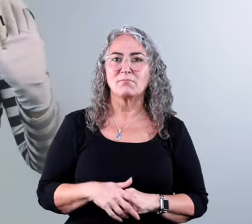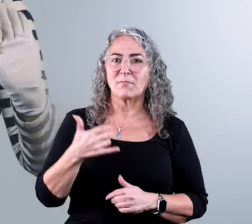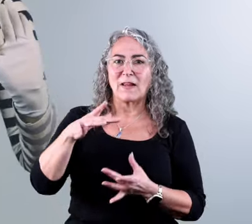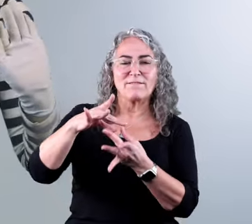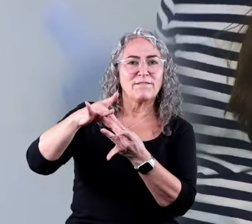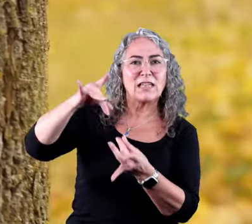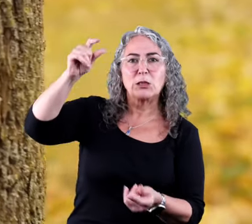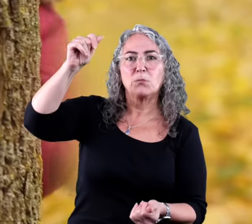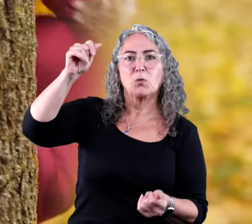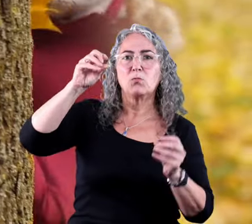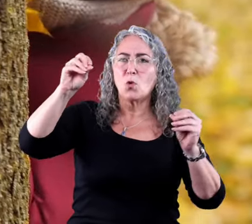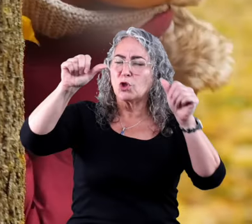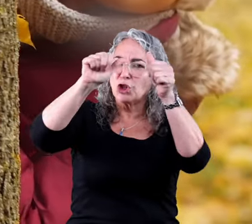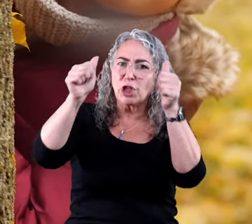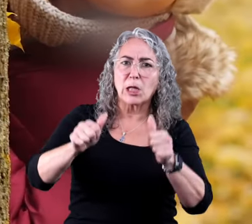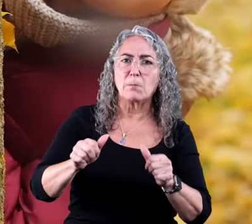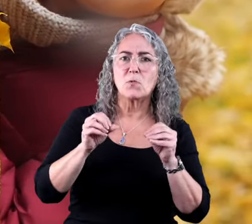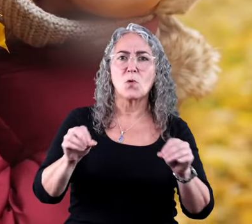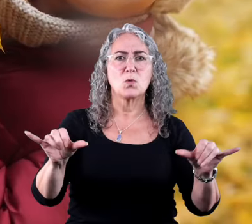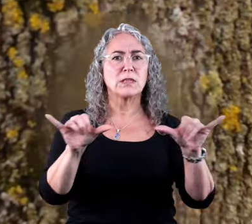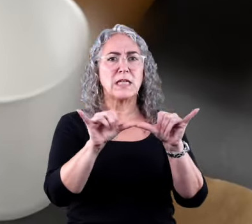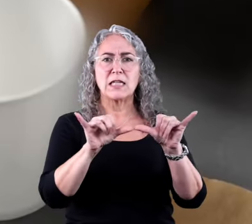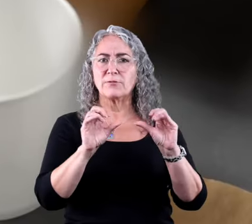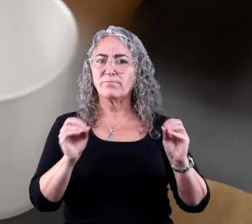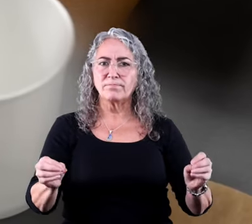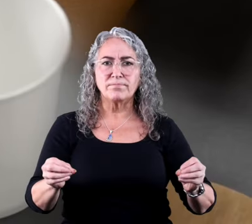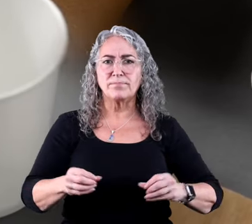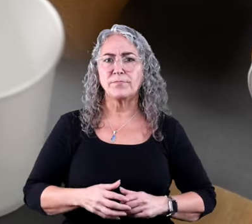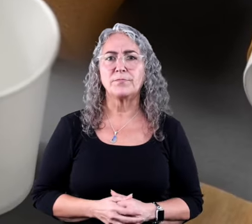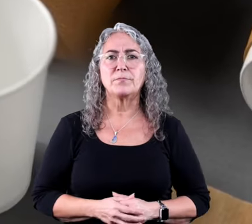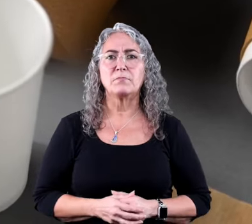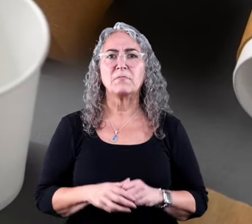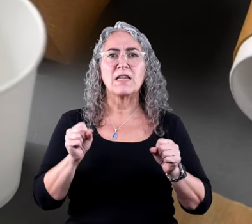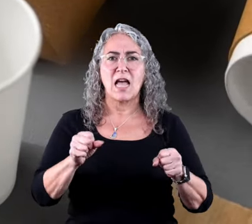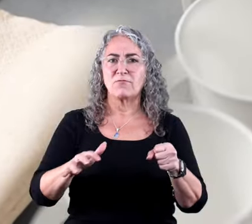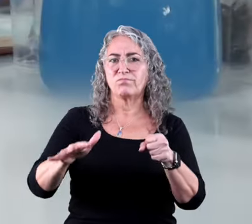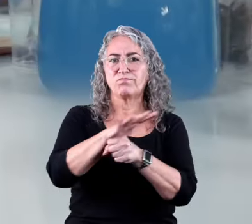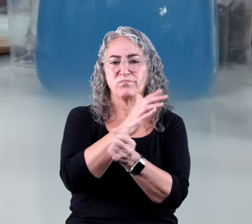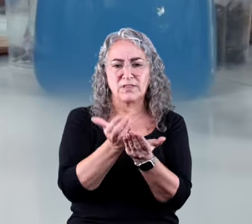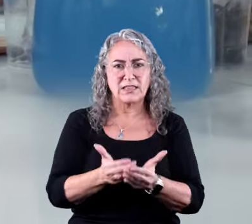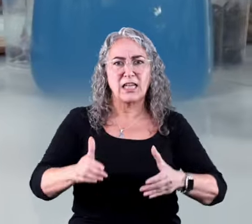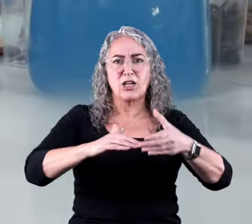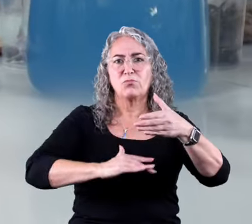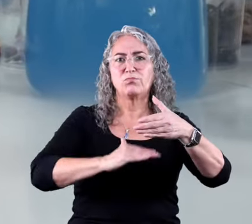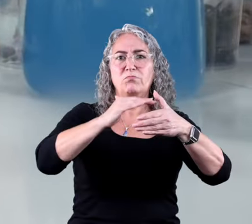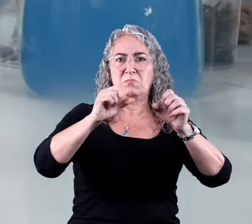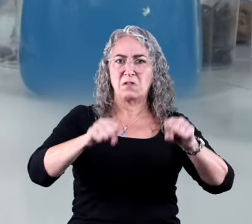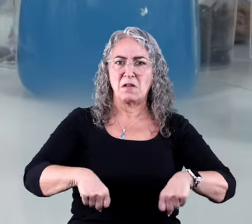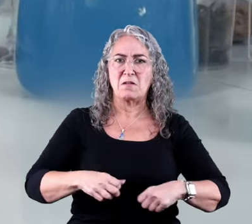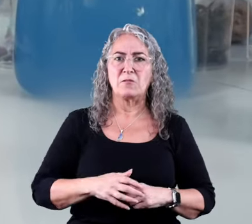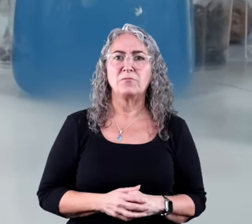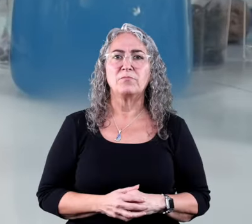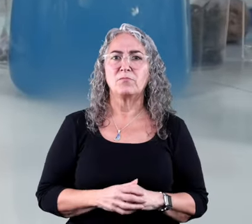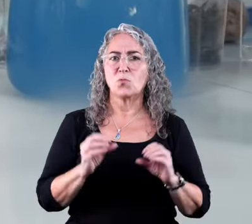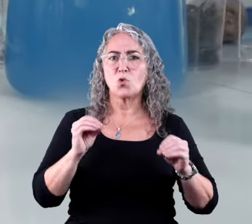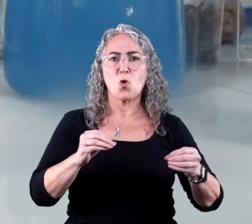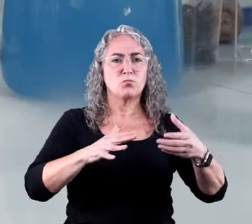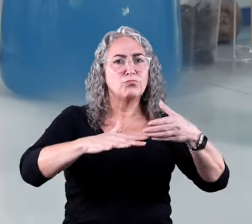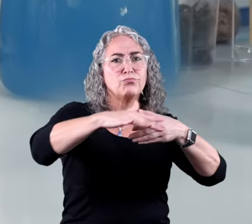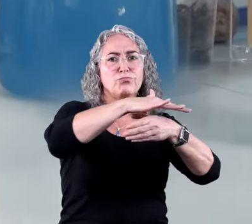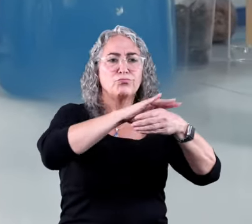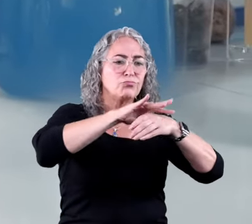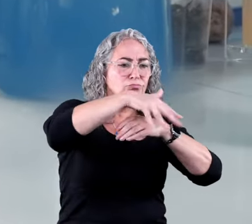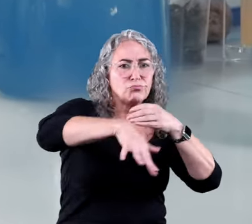them. A gas is invisible, has no shape or size, can fill any size container, and has